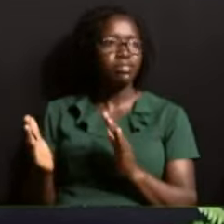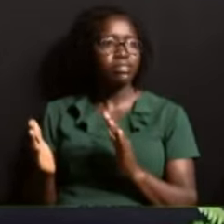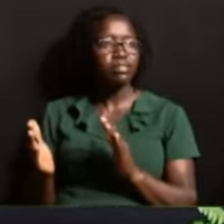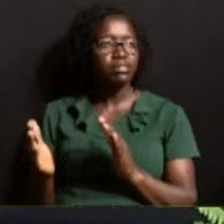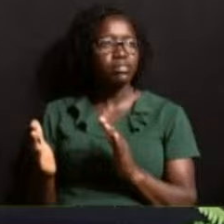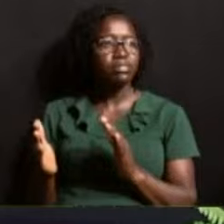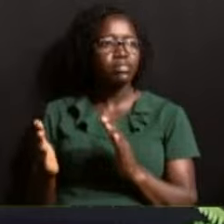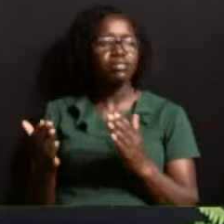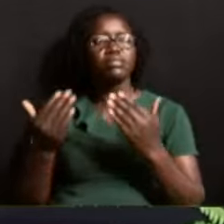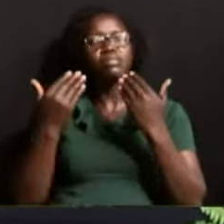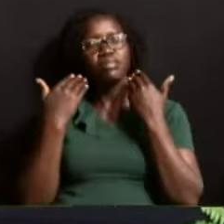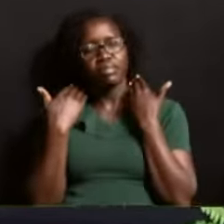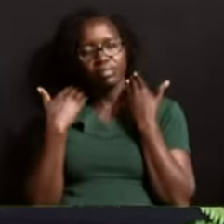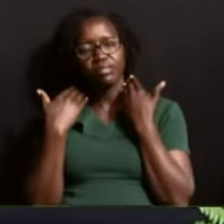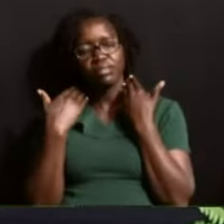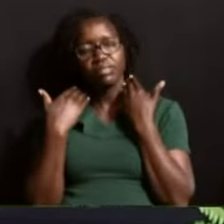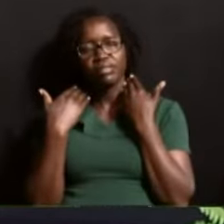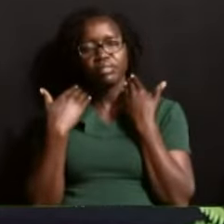was asleep.